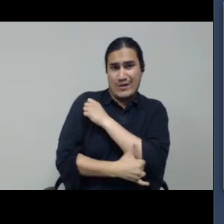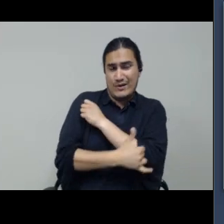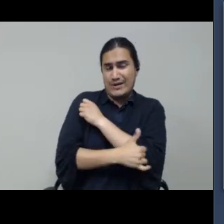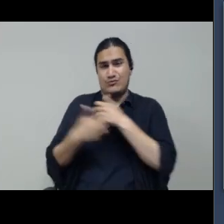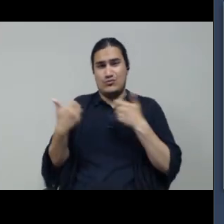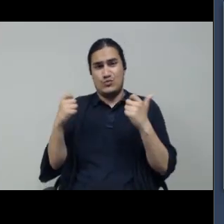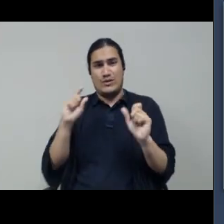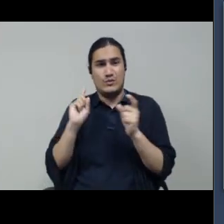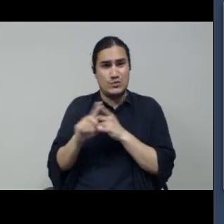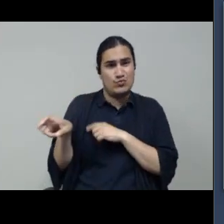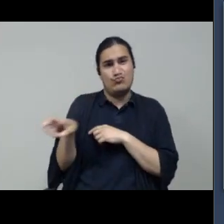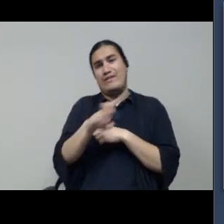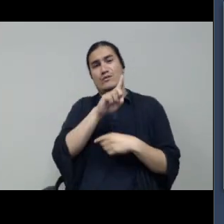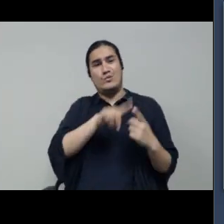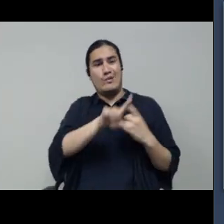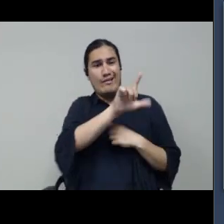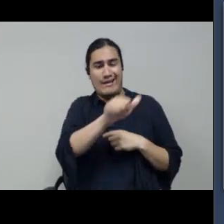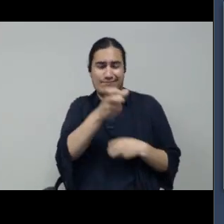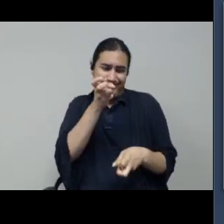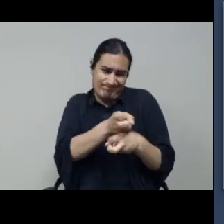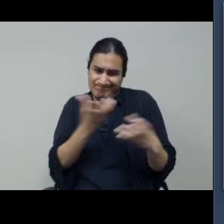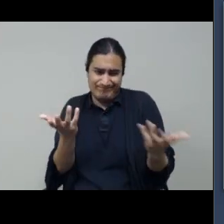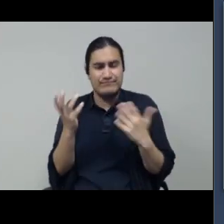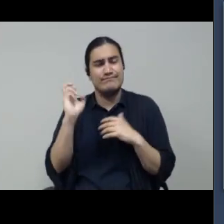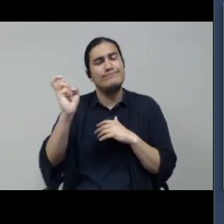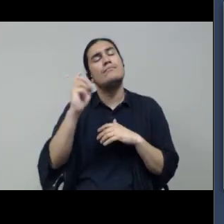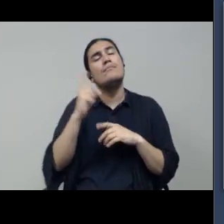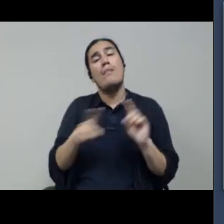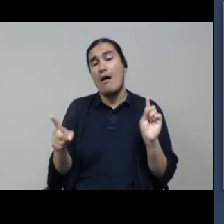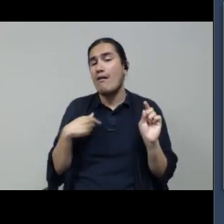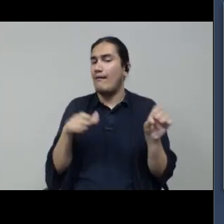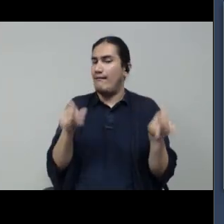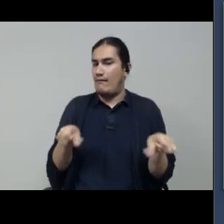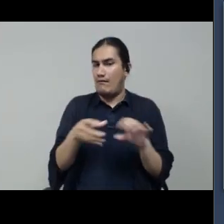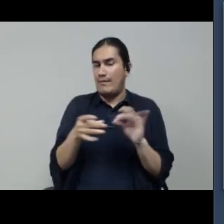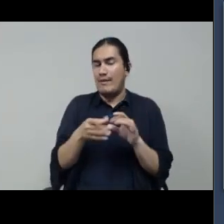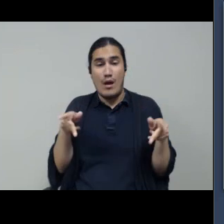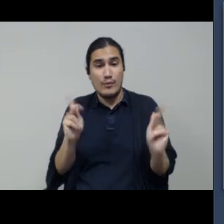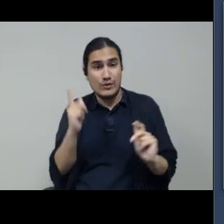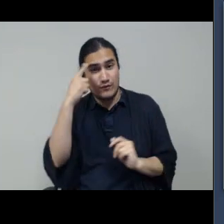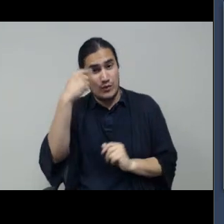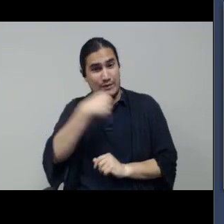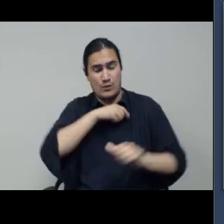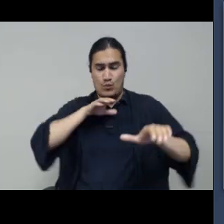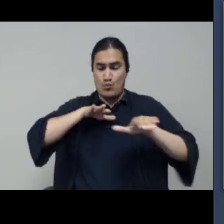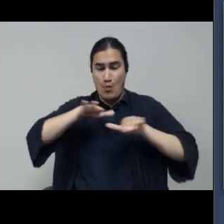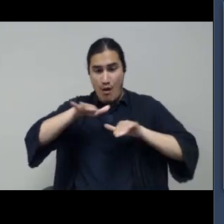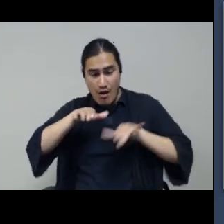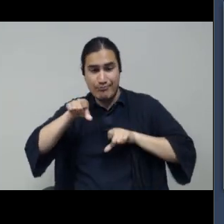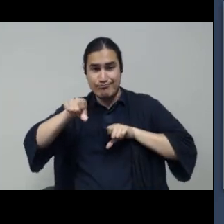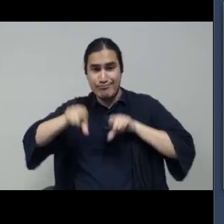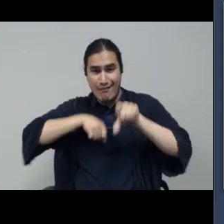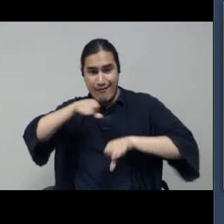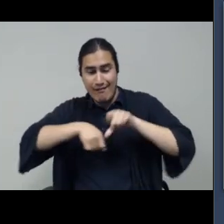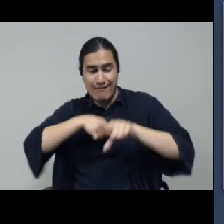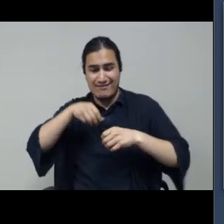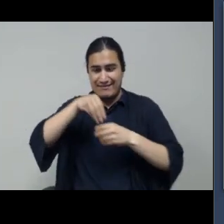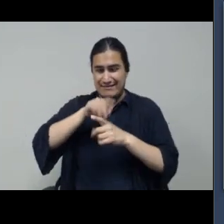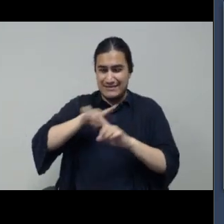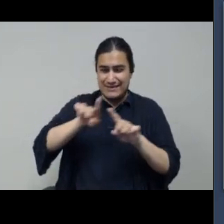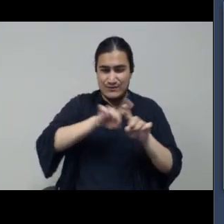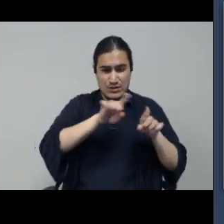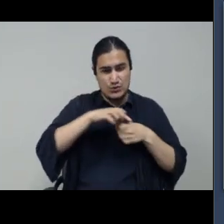get to Los Angeles. But what I can say, the opportunities that I get to walk and bike throughout communities within